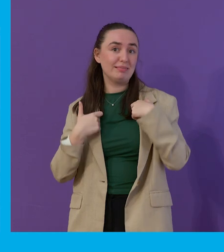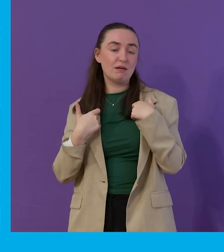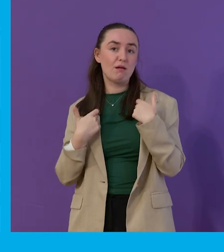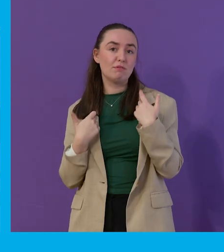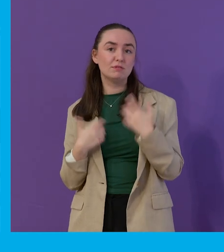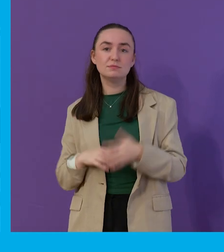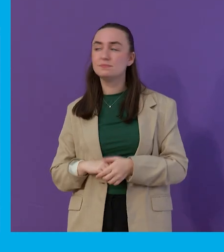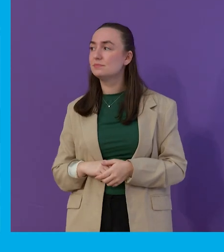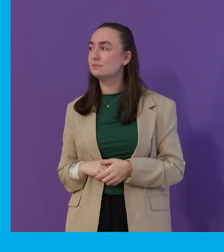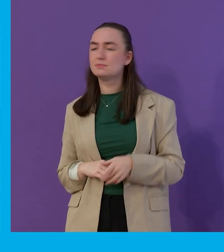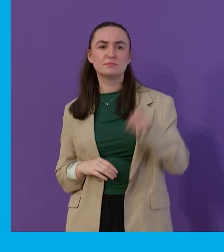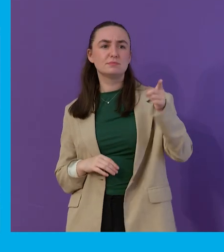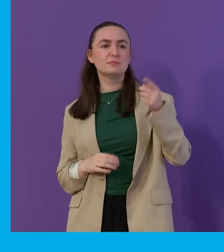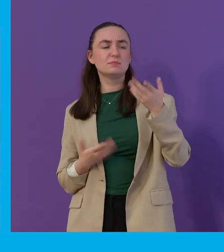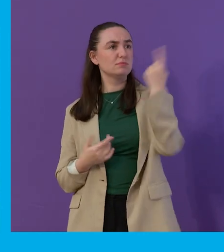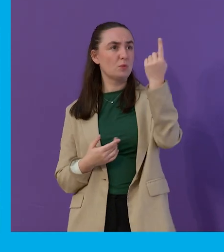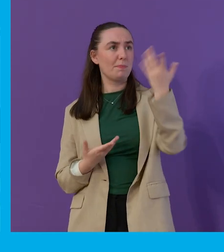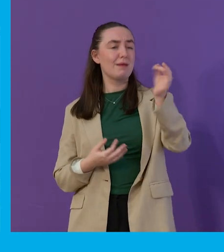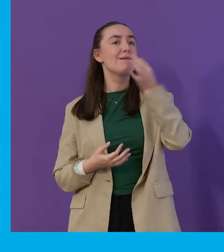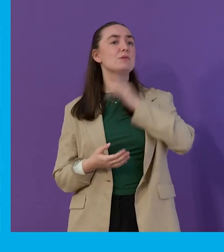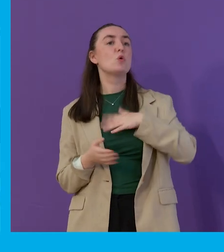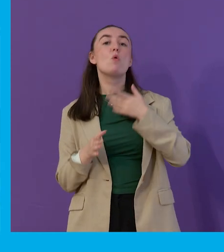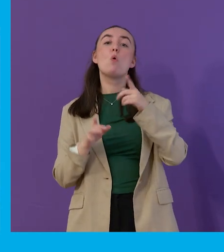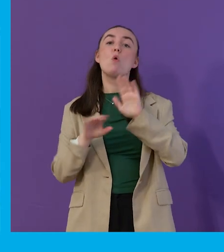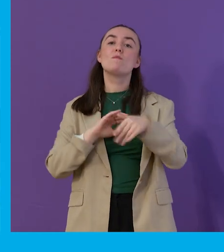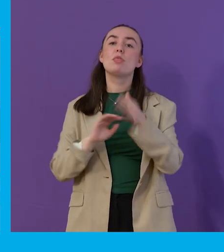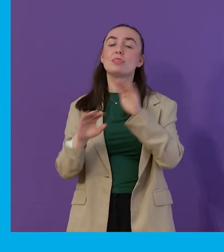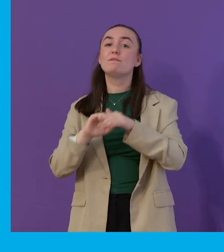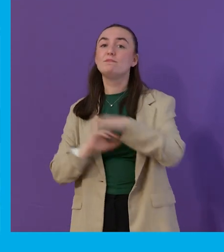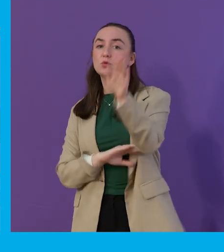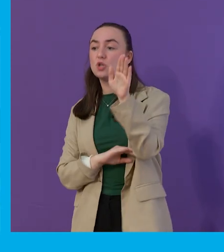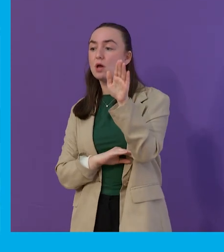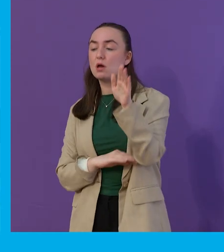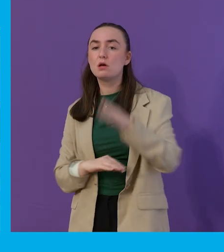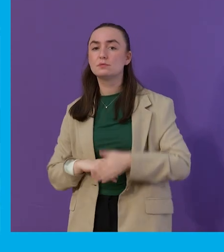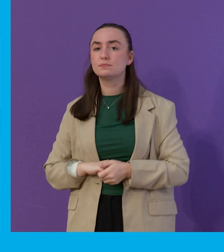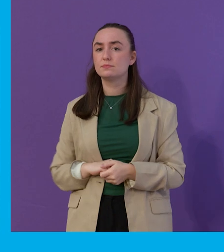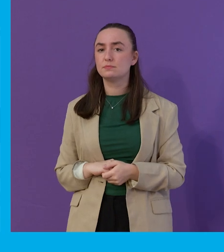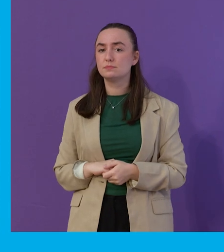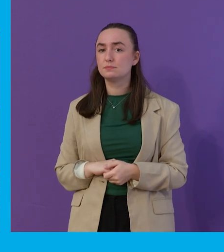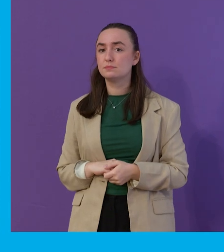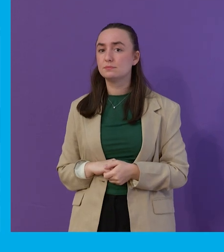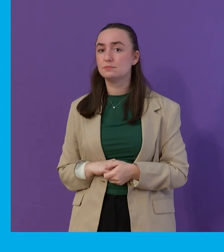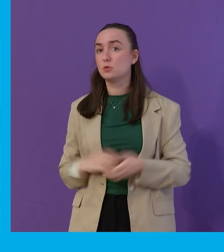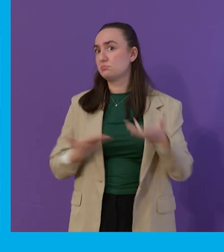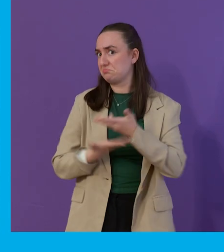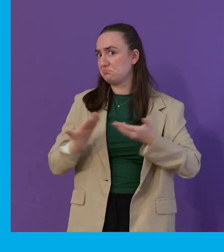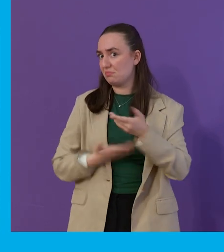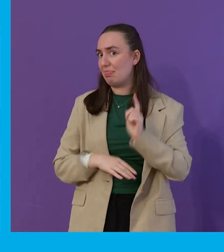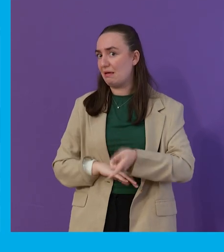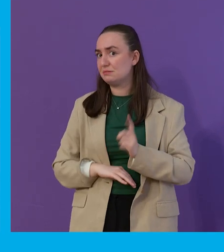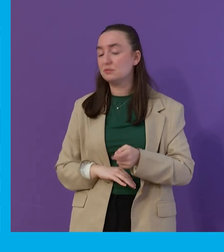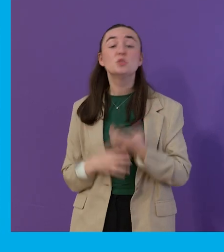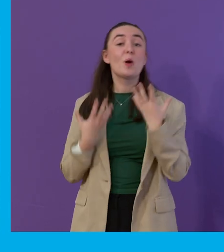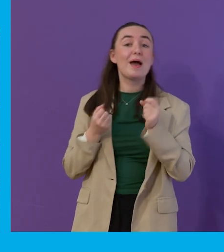the future might look like through our Innovating, Developing and Transforming Special Interest Group. So there is a